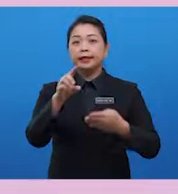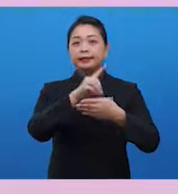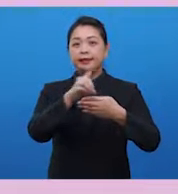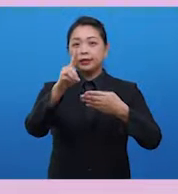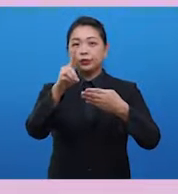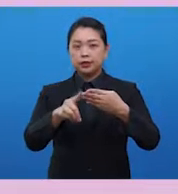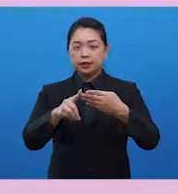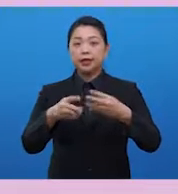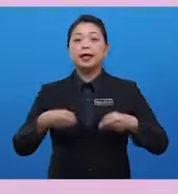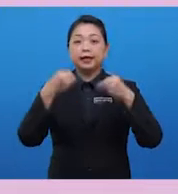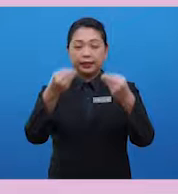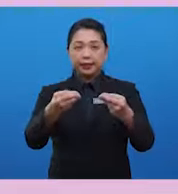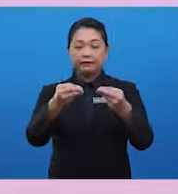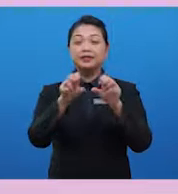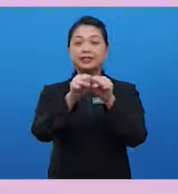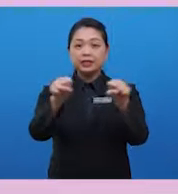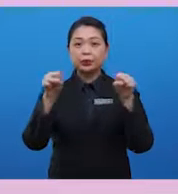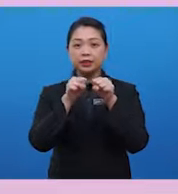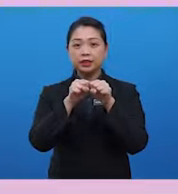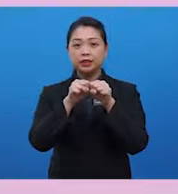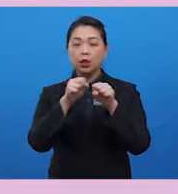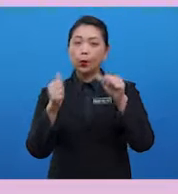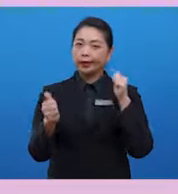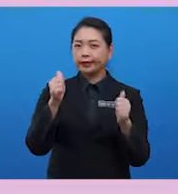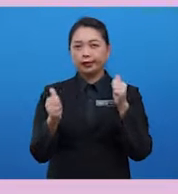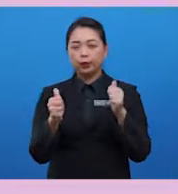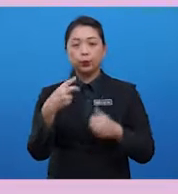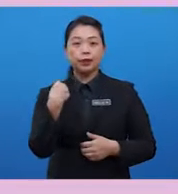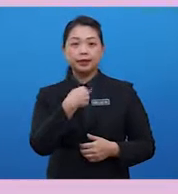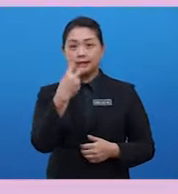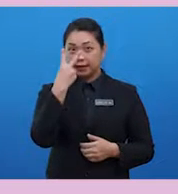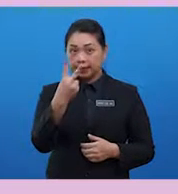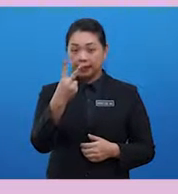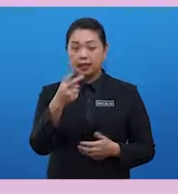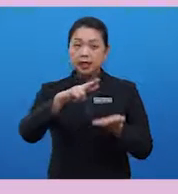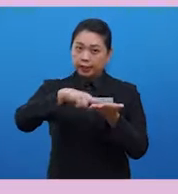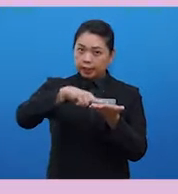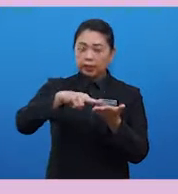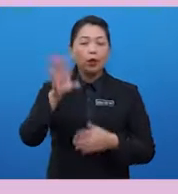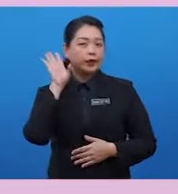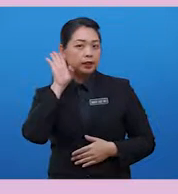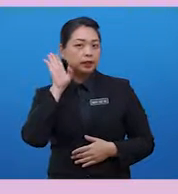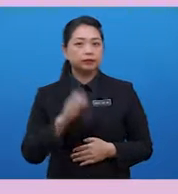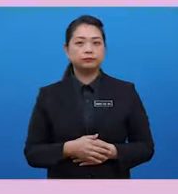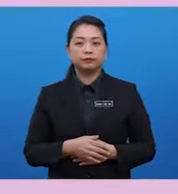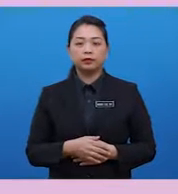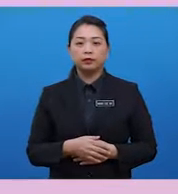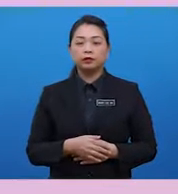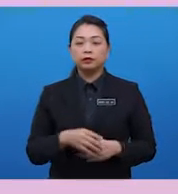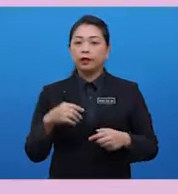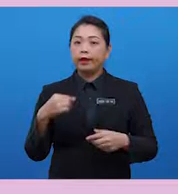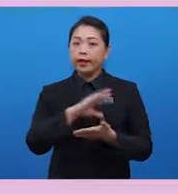a given situation, whether we see it, read it, or hear it. And we come to a